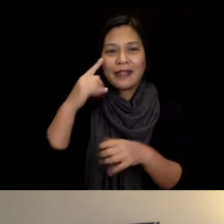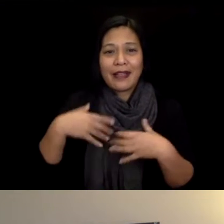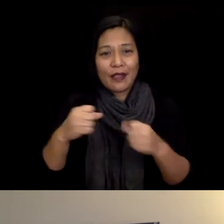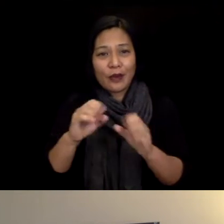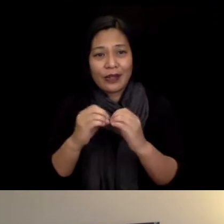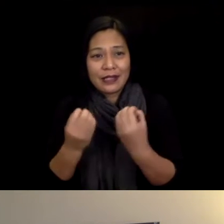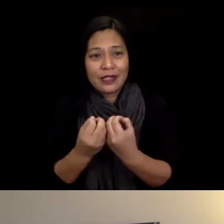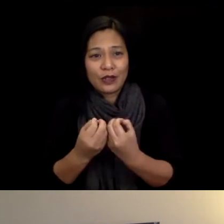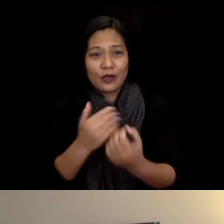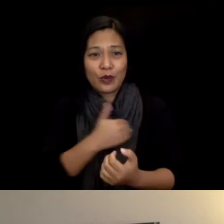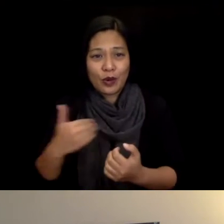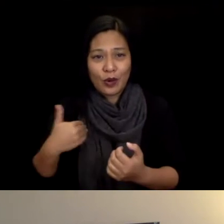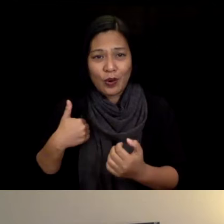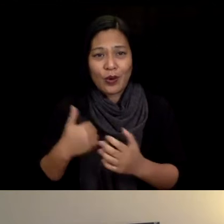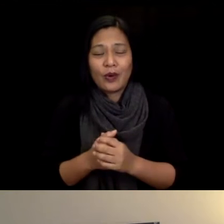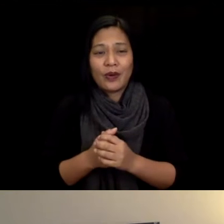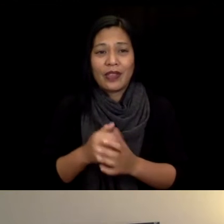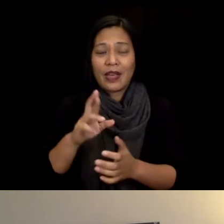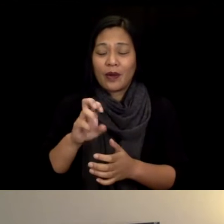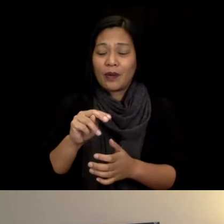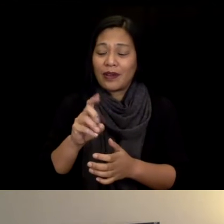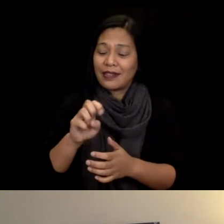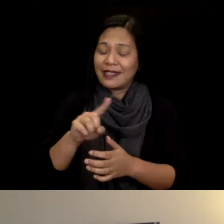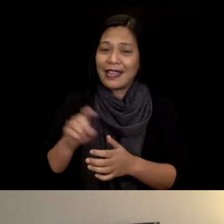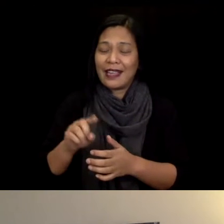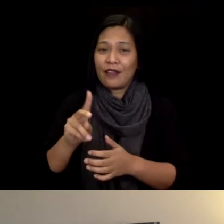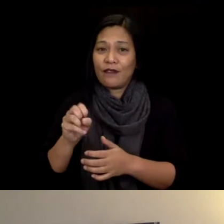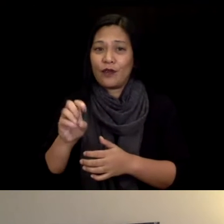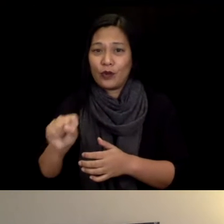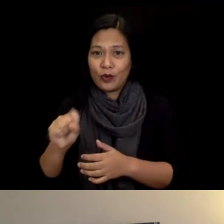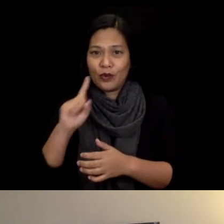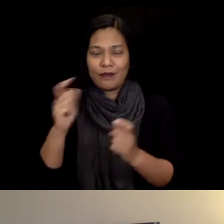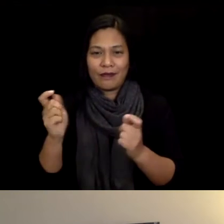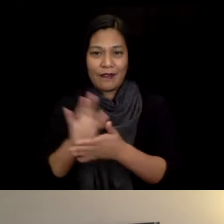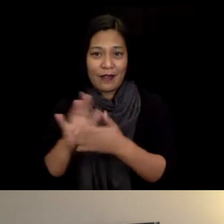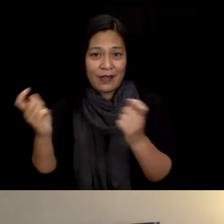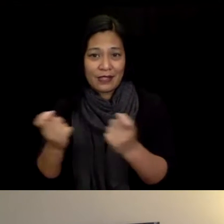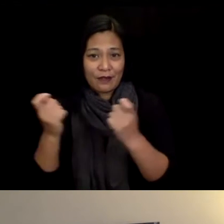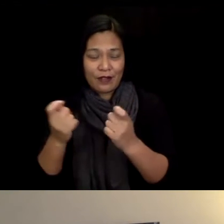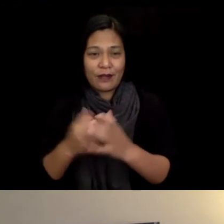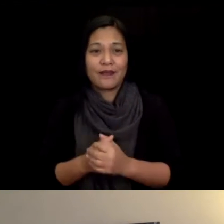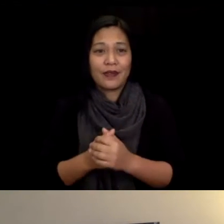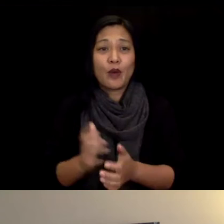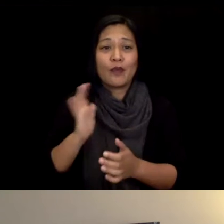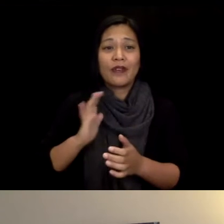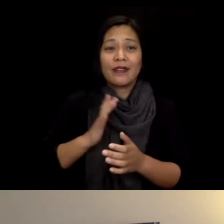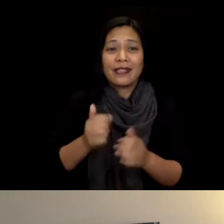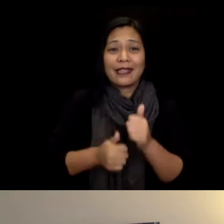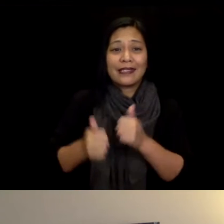Toronto that presents Rendezvous with Madness Film Festival. Previously executive director